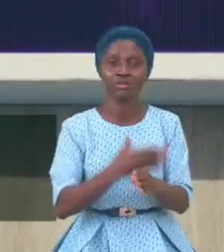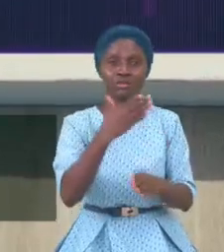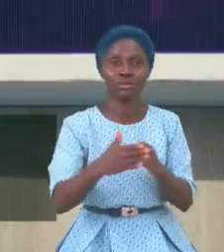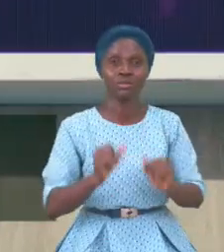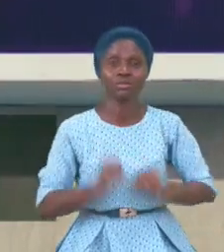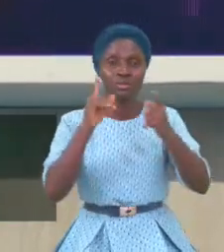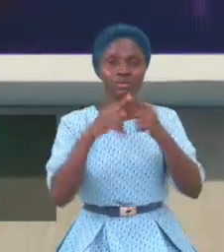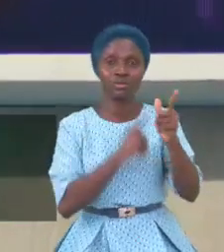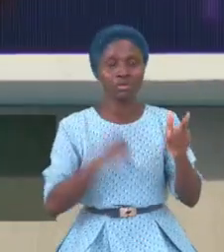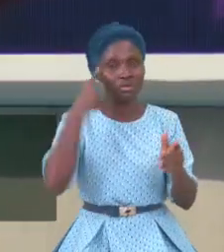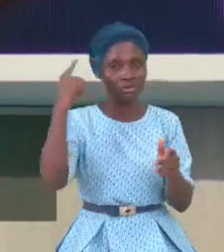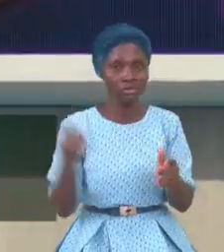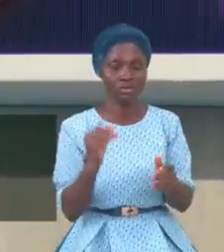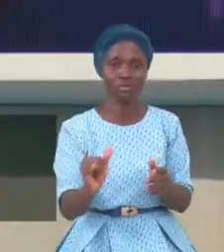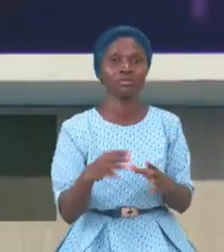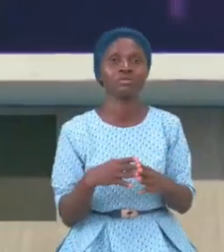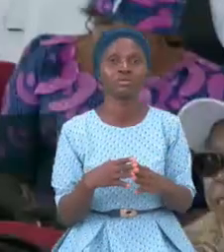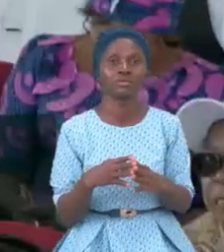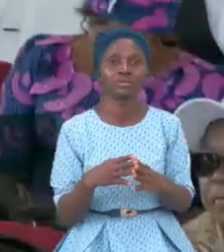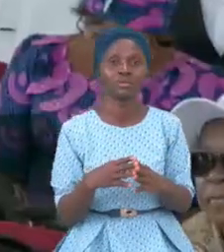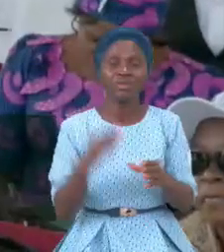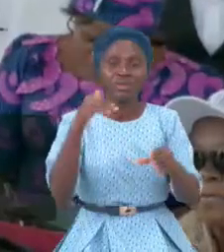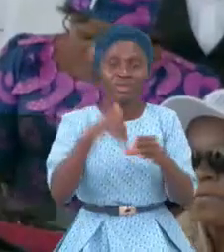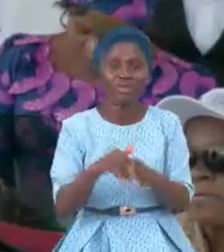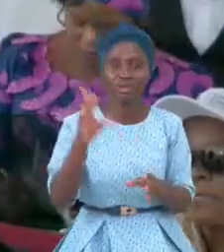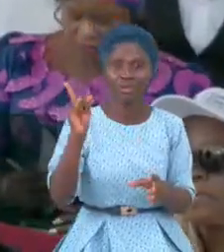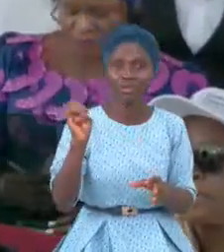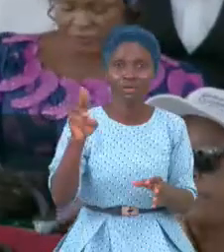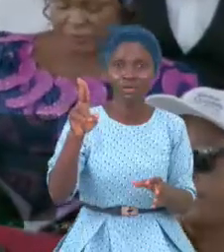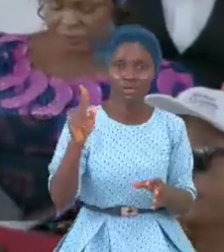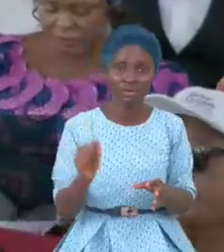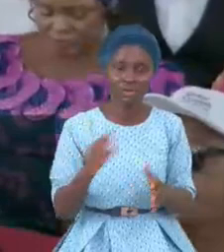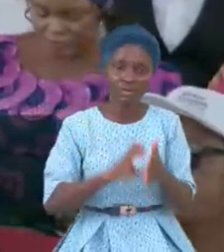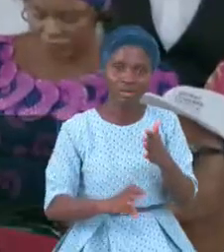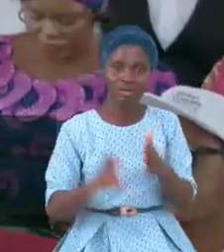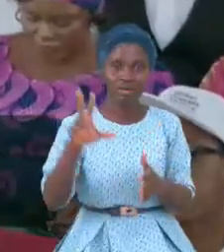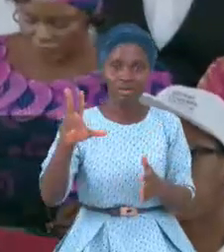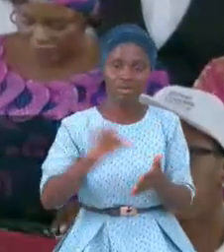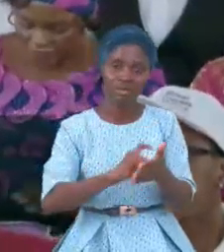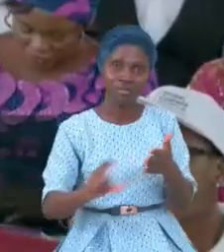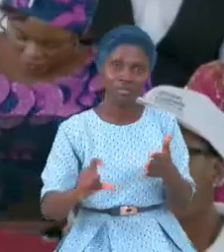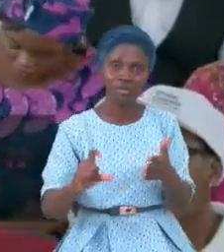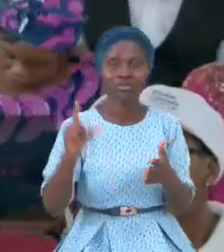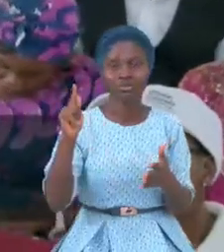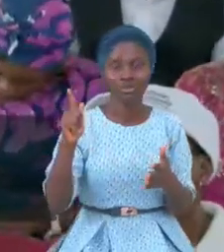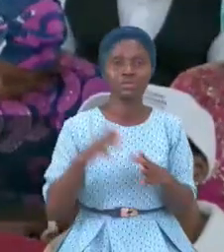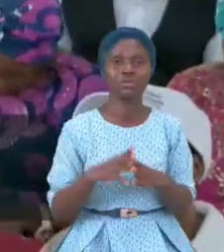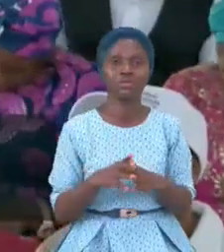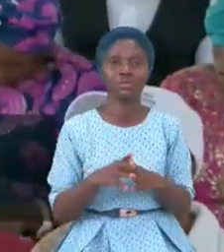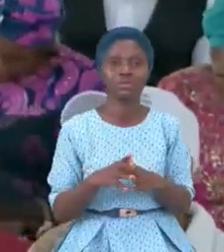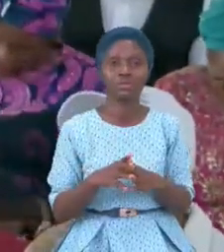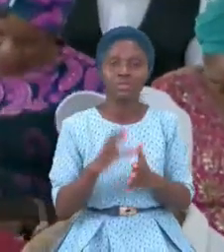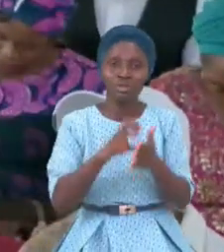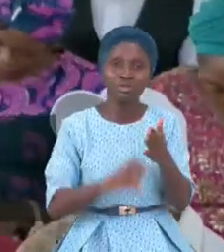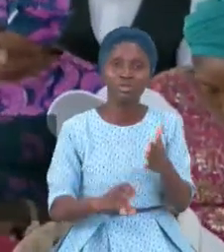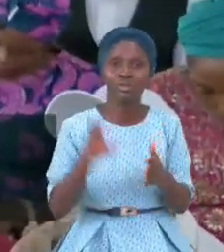And let's come to Deuteronomy there, chapter 3. I'm reading from verse 21. Deuteronomy chapter 3.